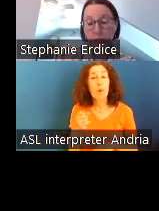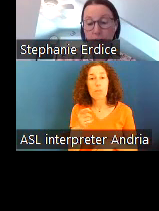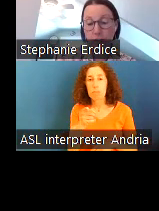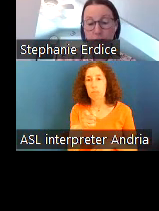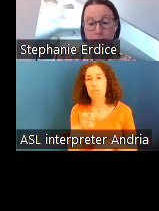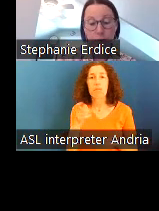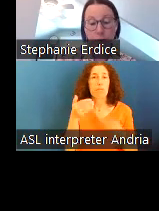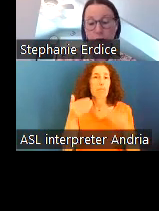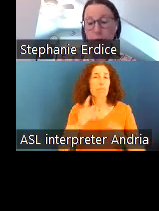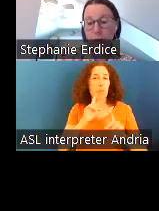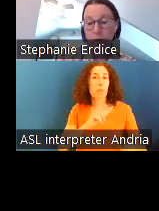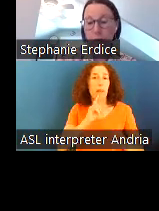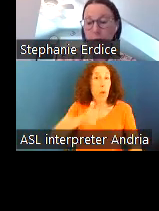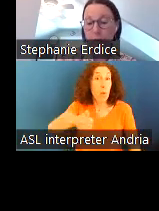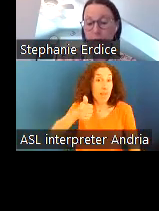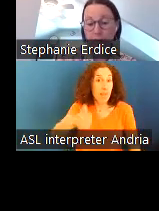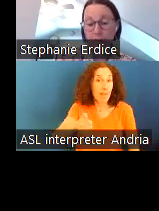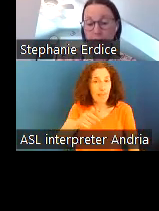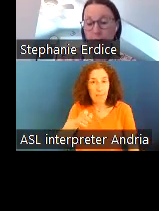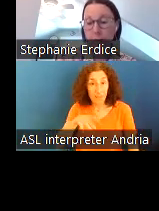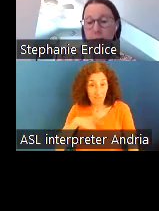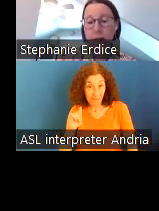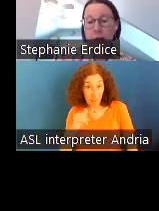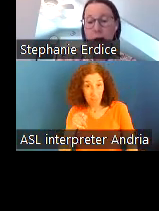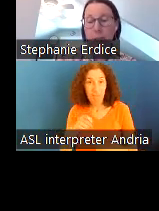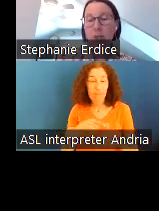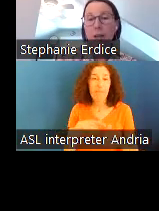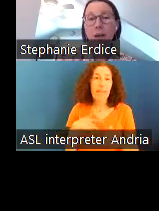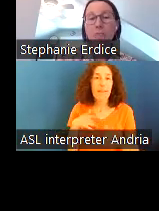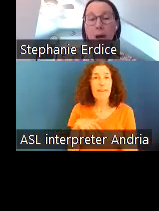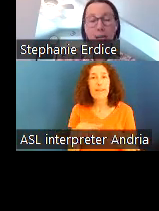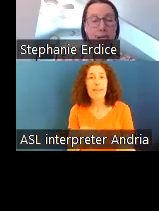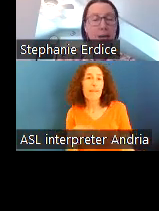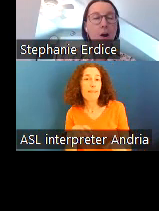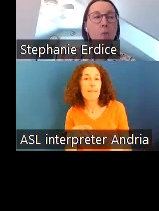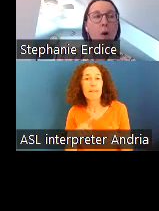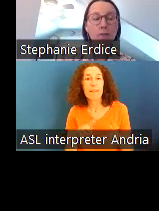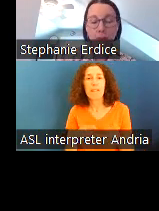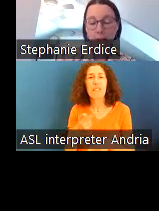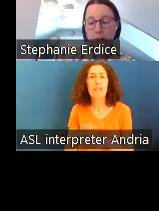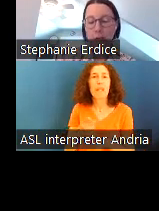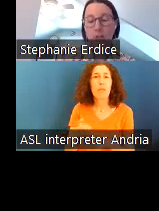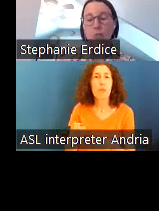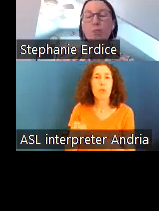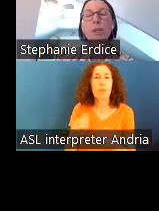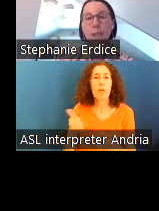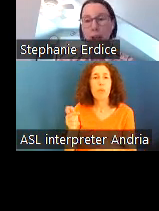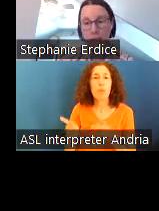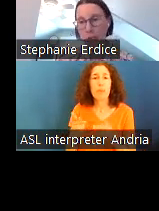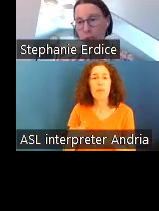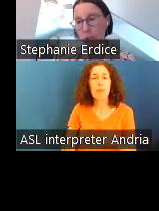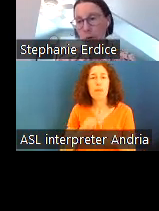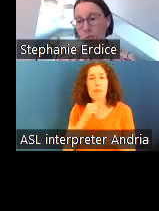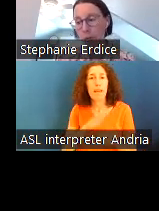we feel selfish. We have too many other people to take care of. Not enough money. One of the things that has